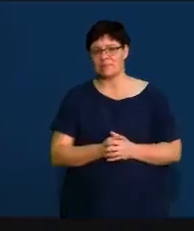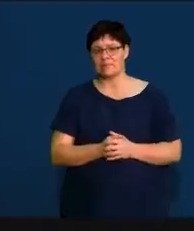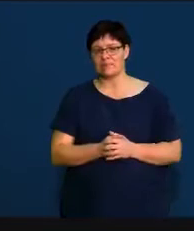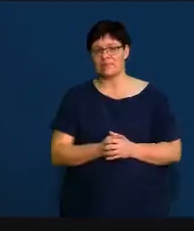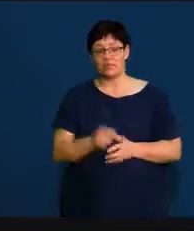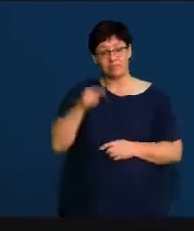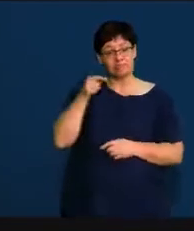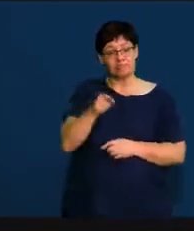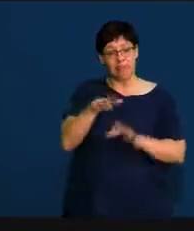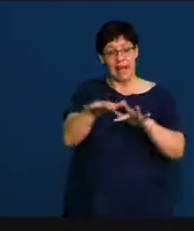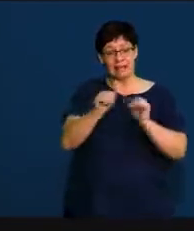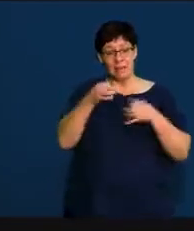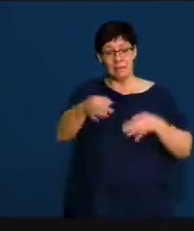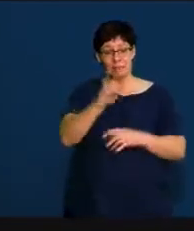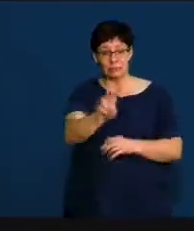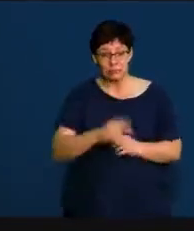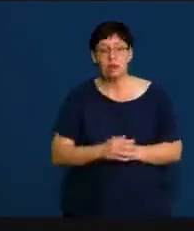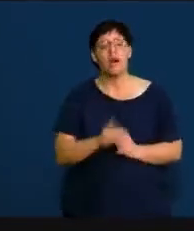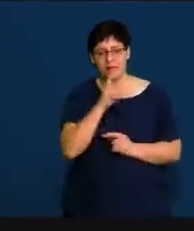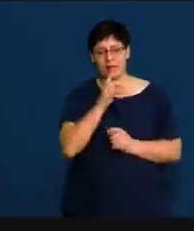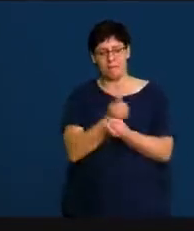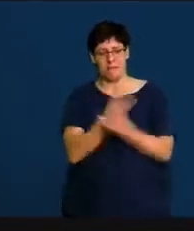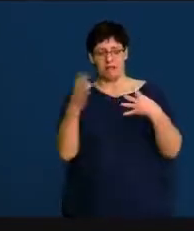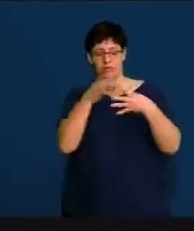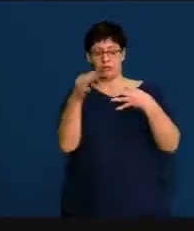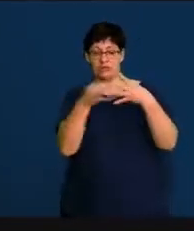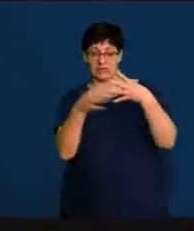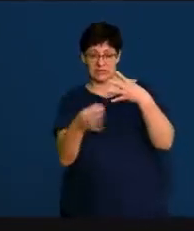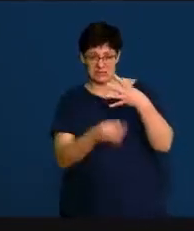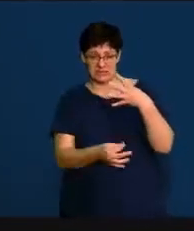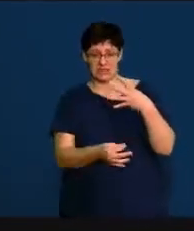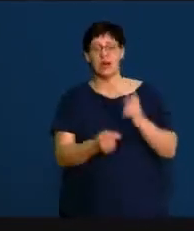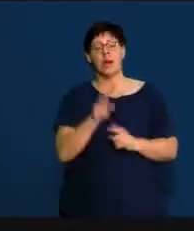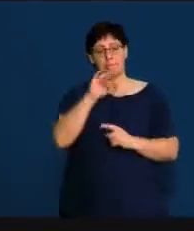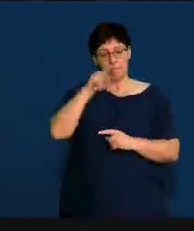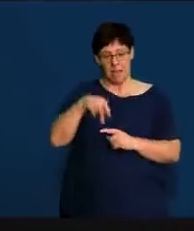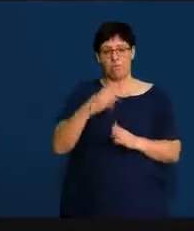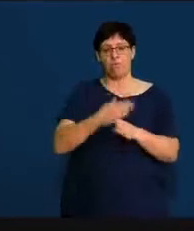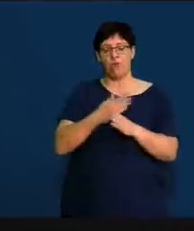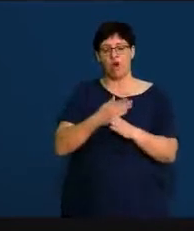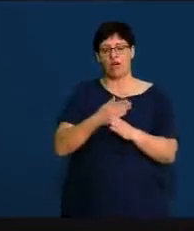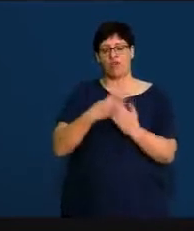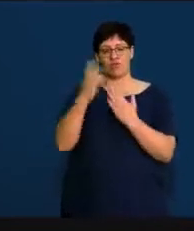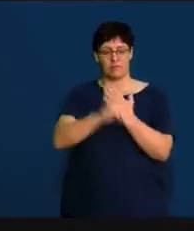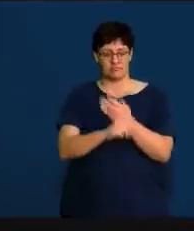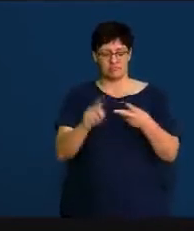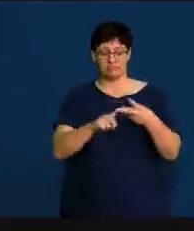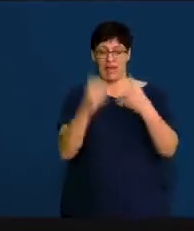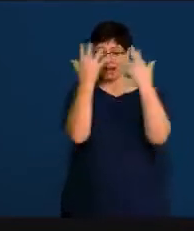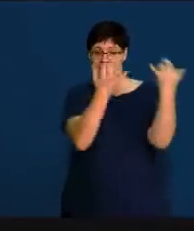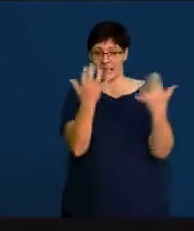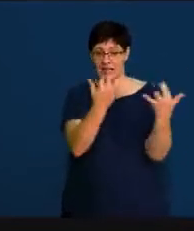For this examination, remember that multiple choice is across the map work curriculum. Calculations